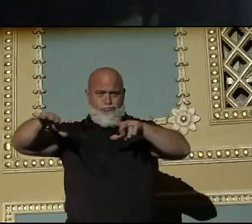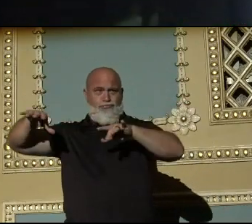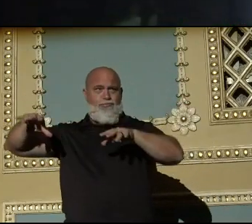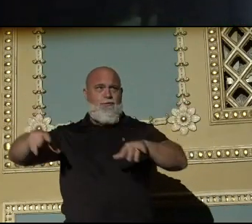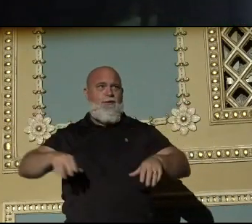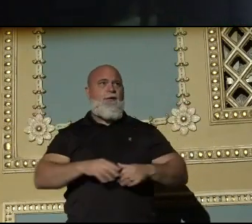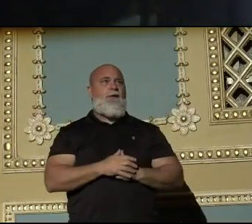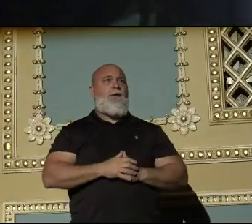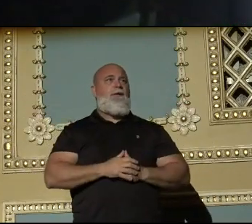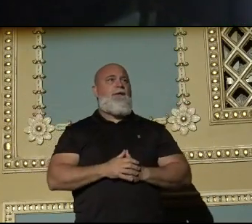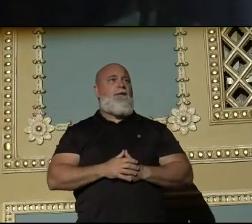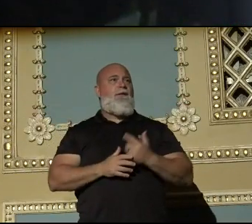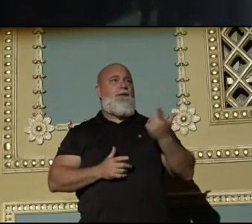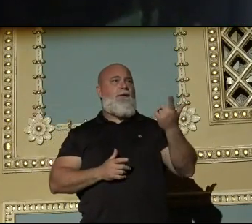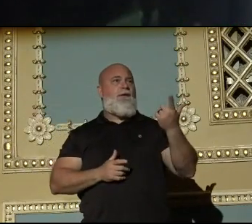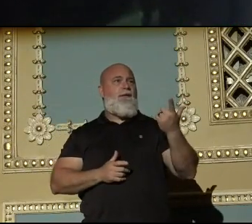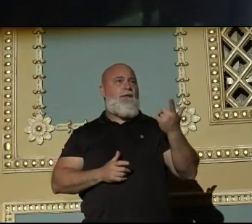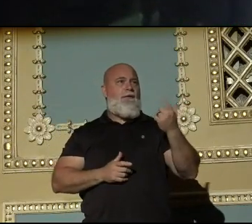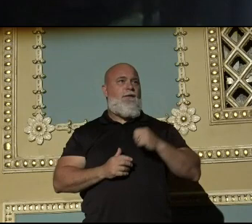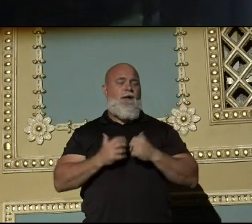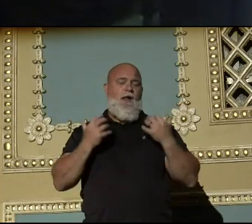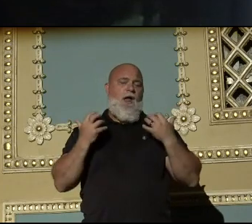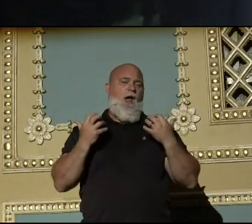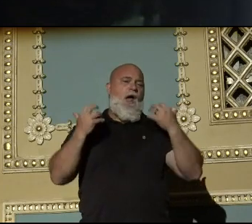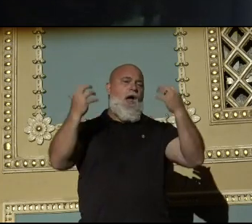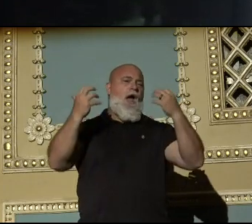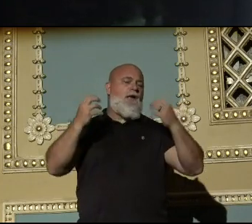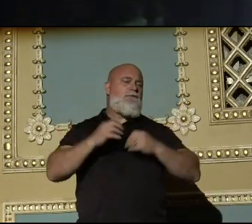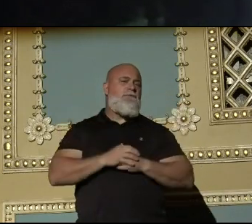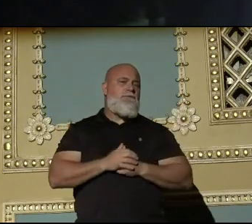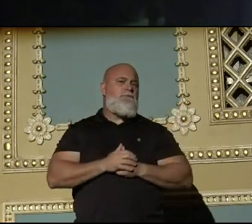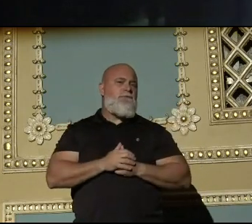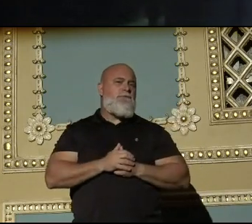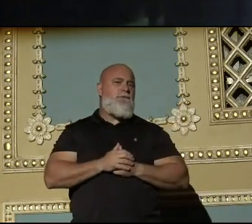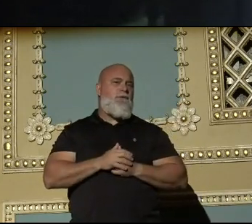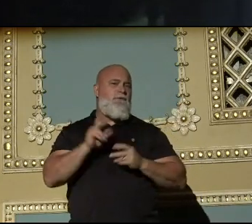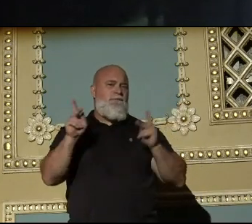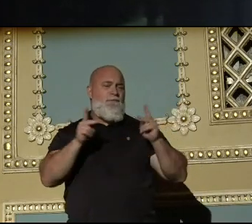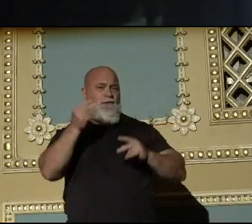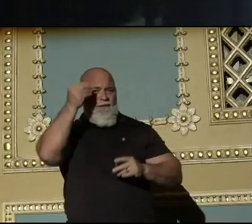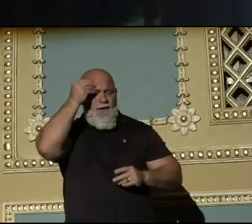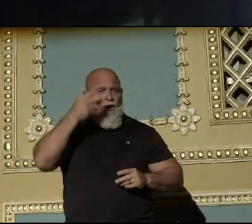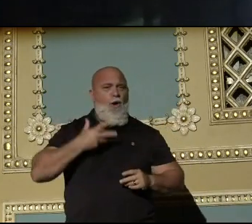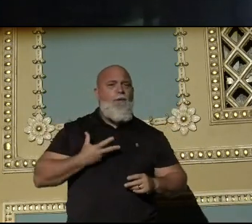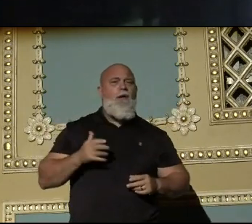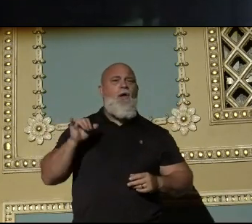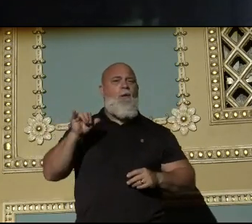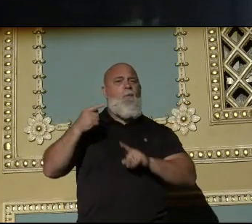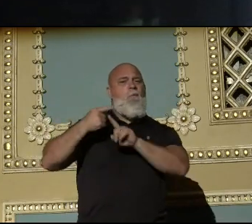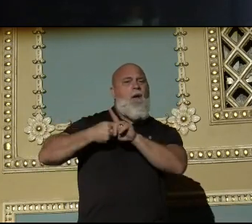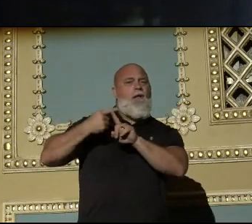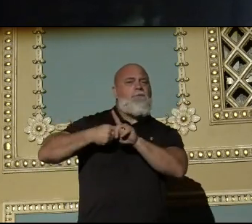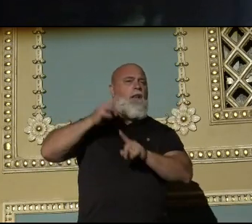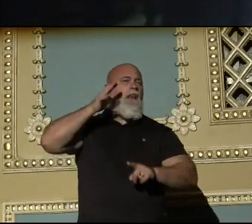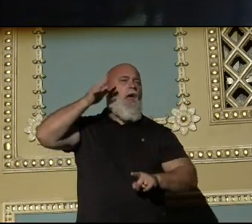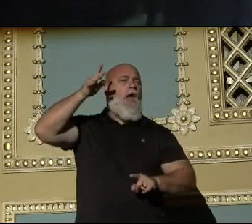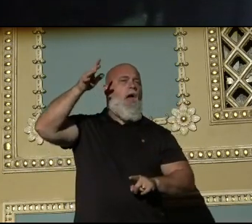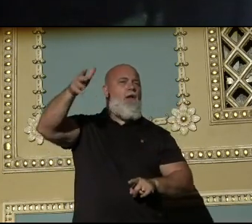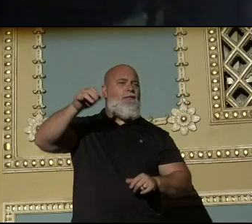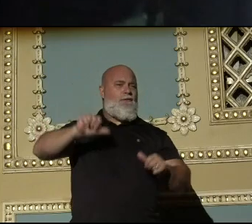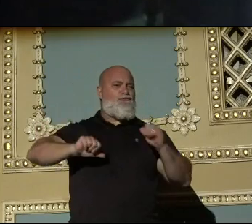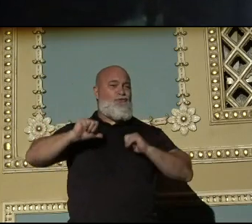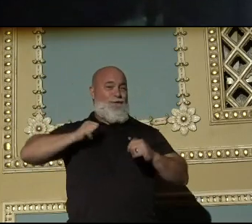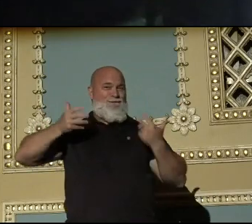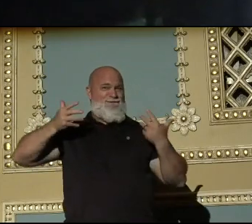all over the audience. And people would tell me months after we played that show that